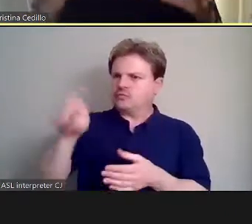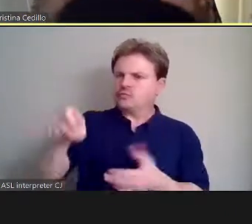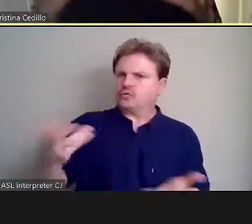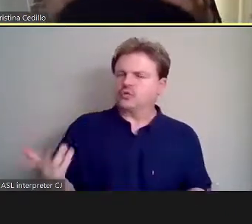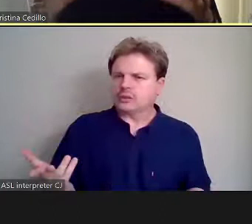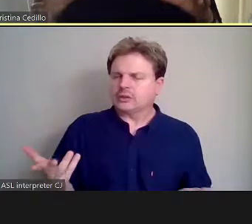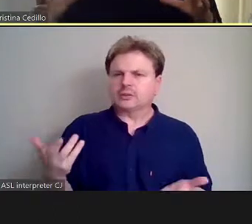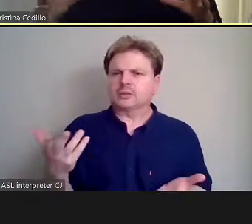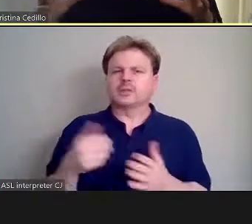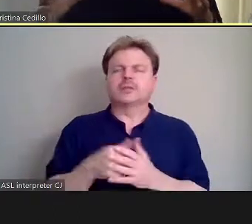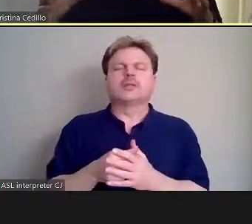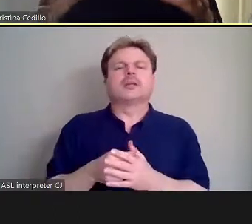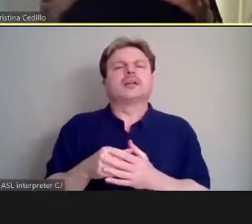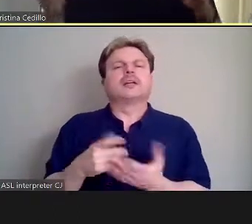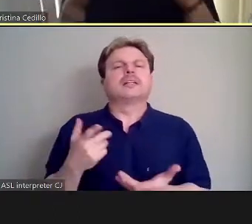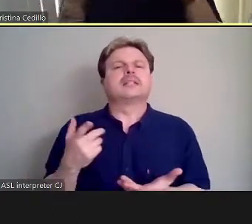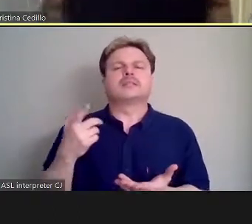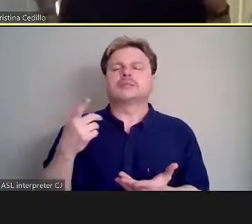are not